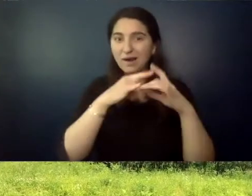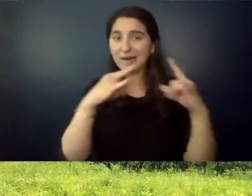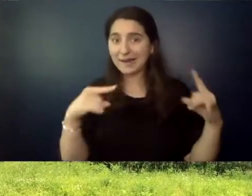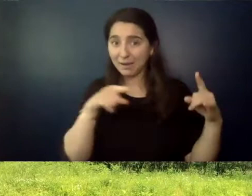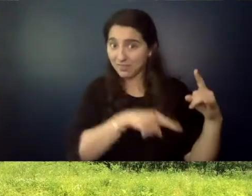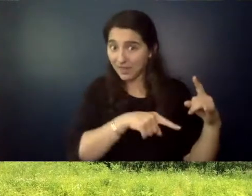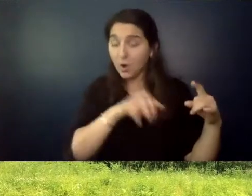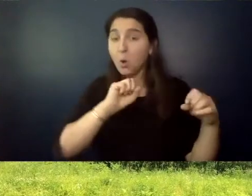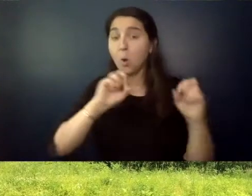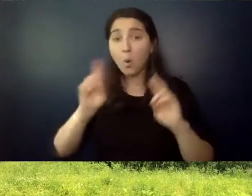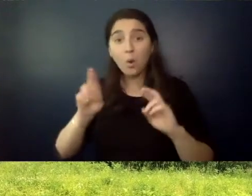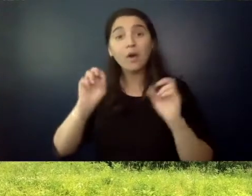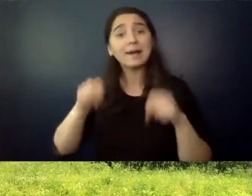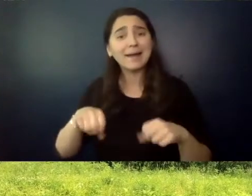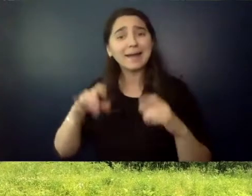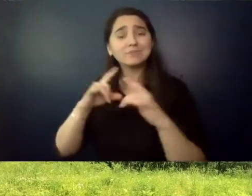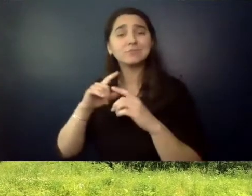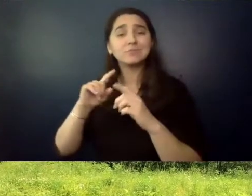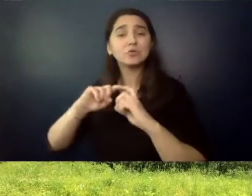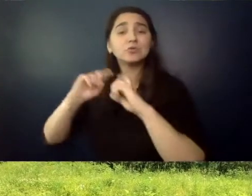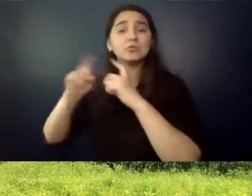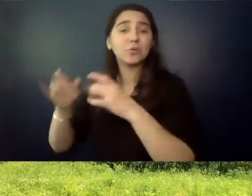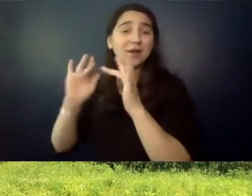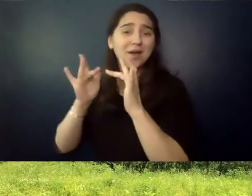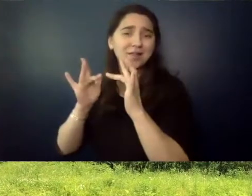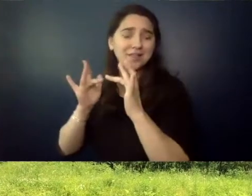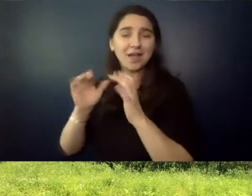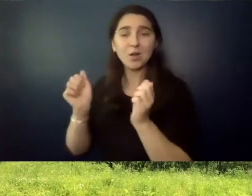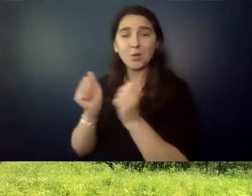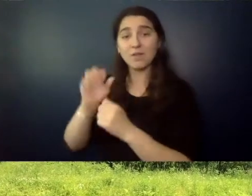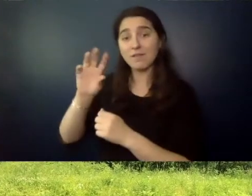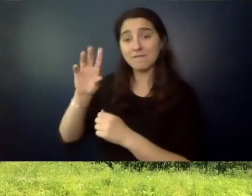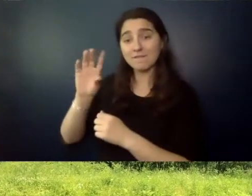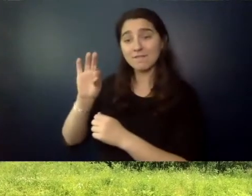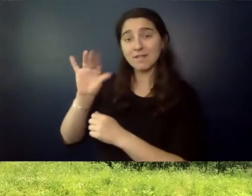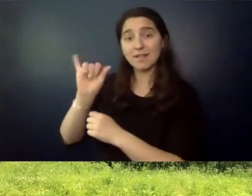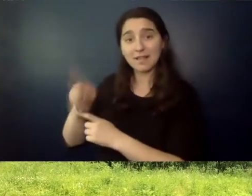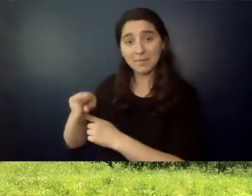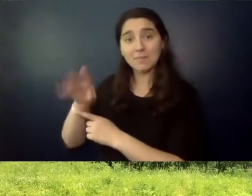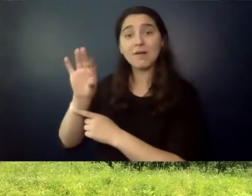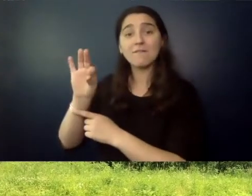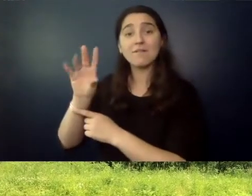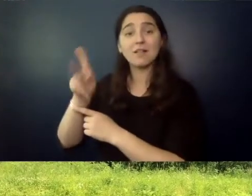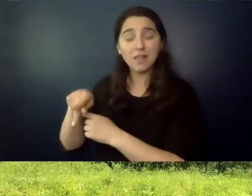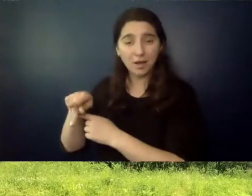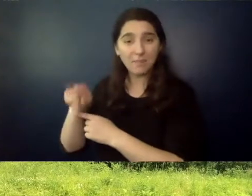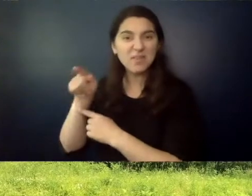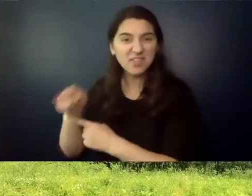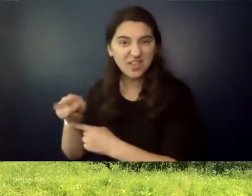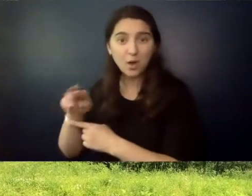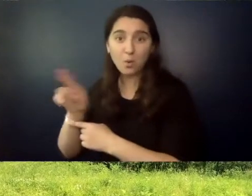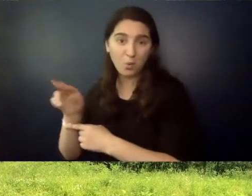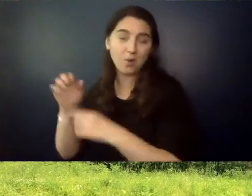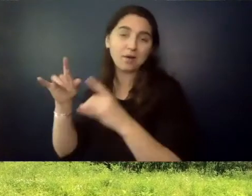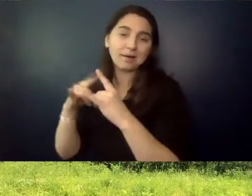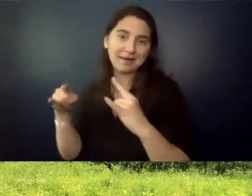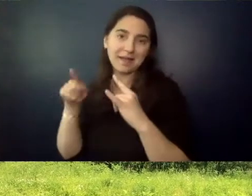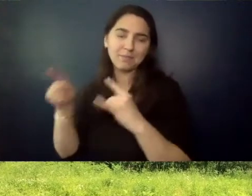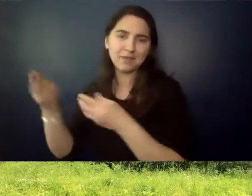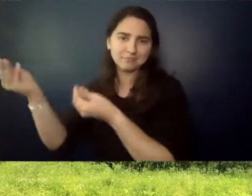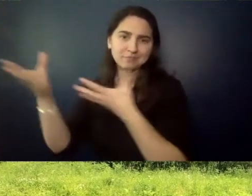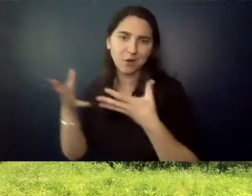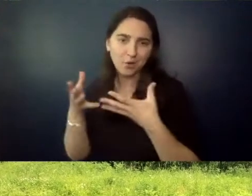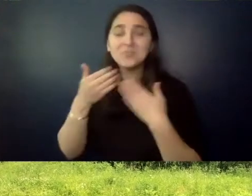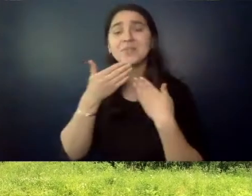you can give online with Flip Flop or Camp in the notes area. Thanks for your help in